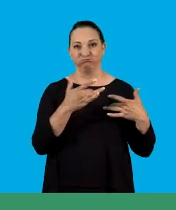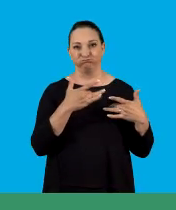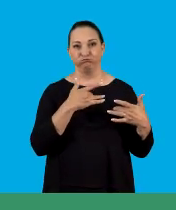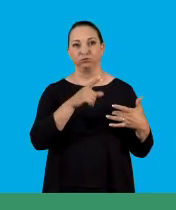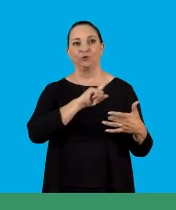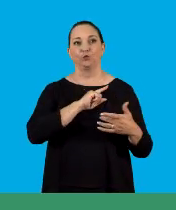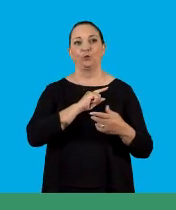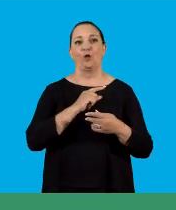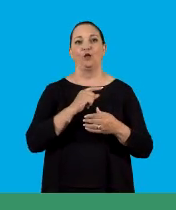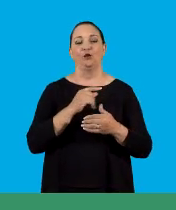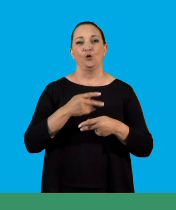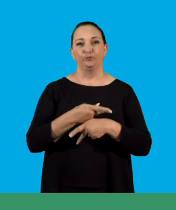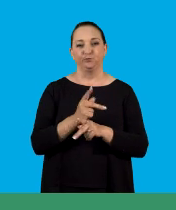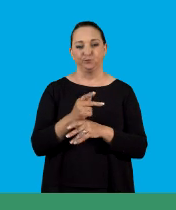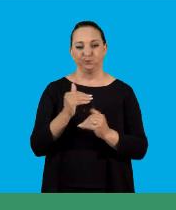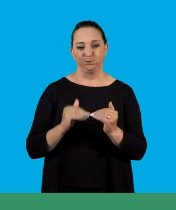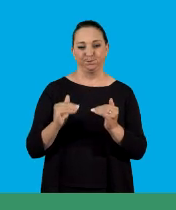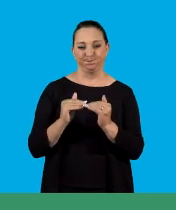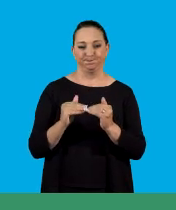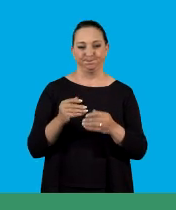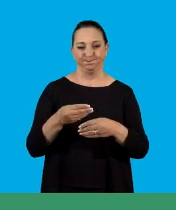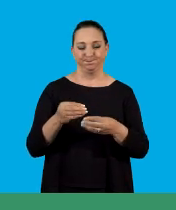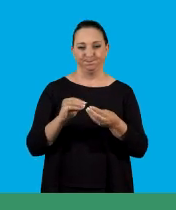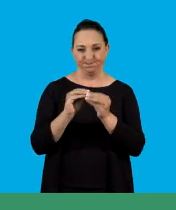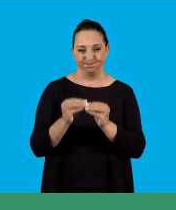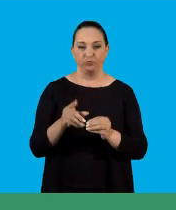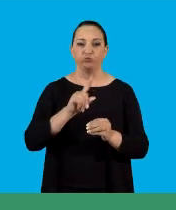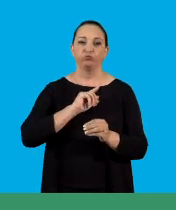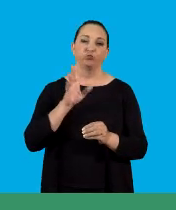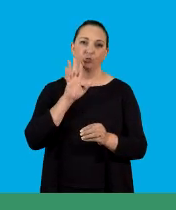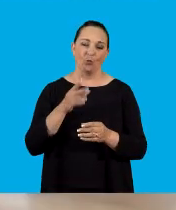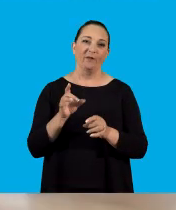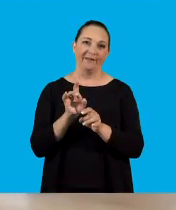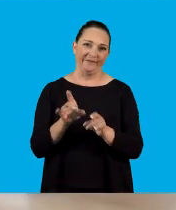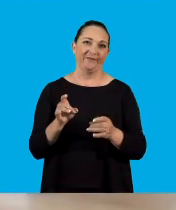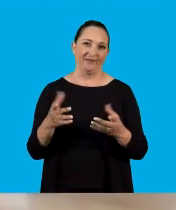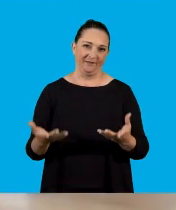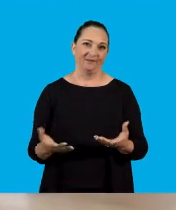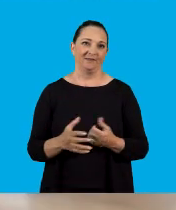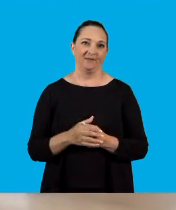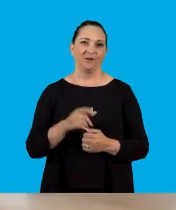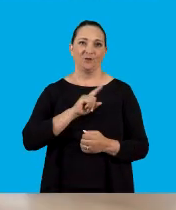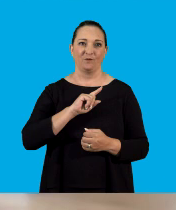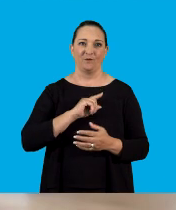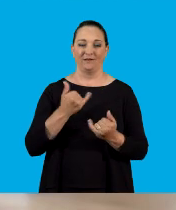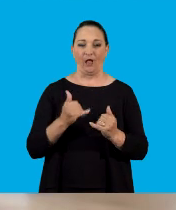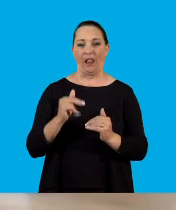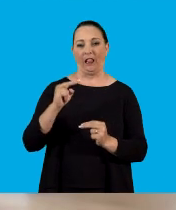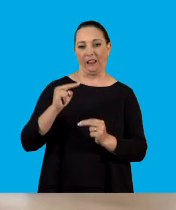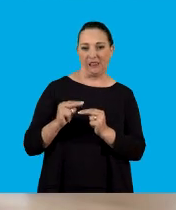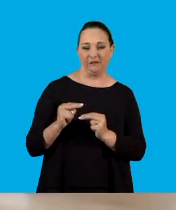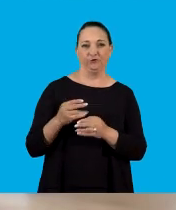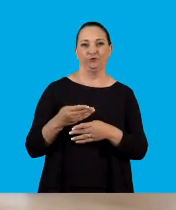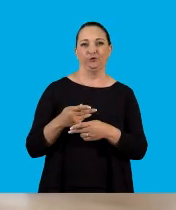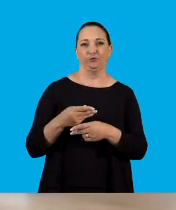their productivity level because the productivity level will be affected, meaning they will end up producing way